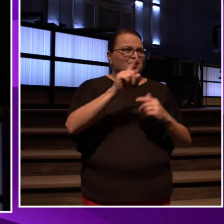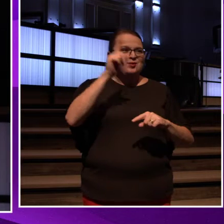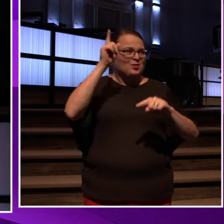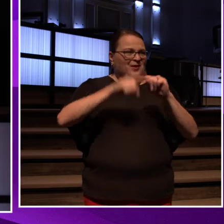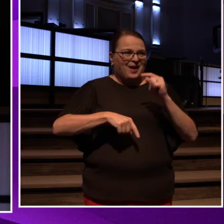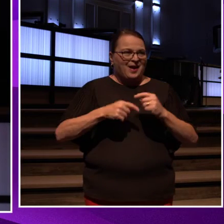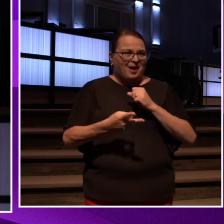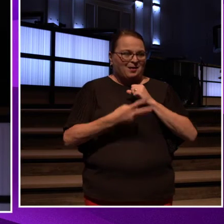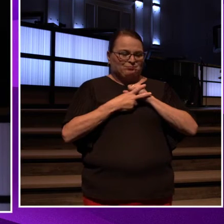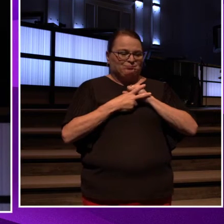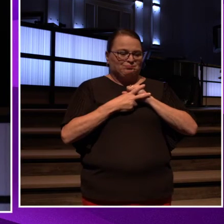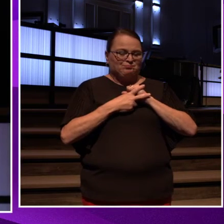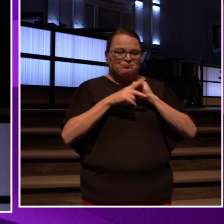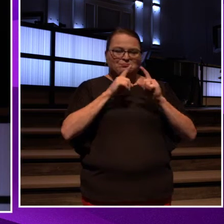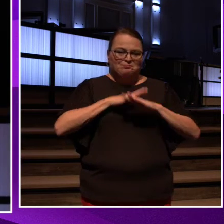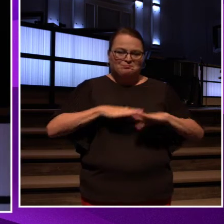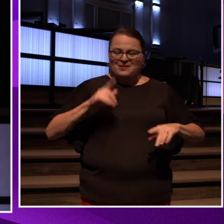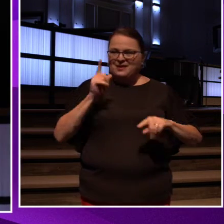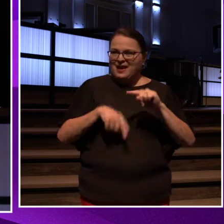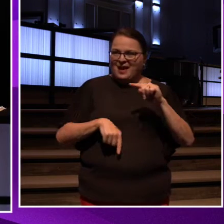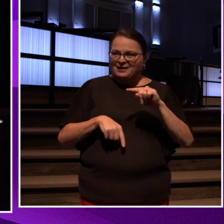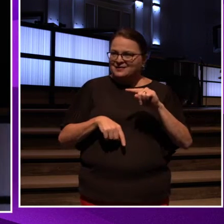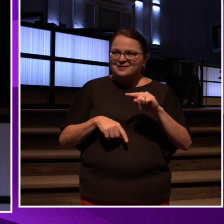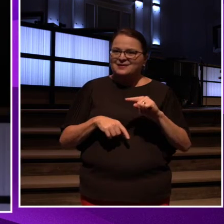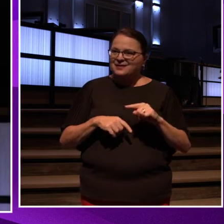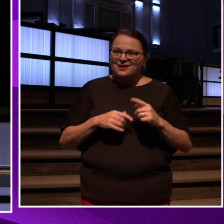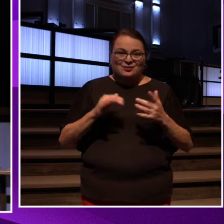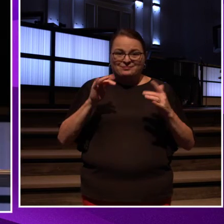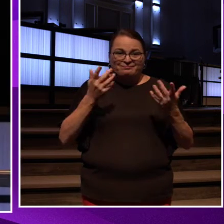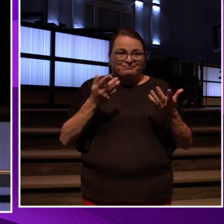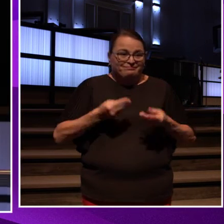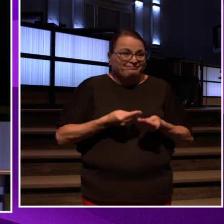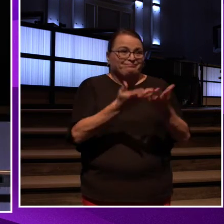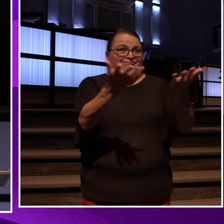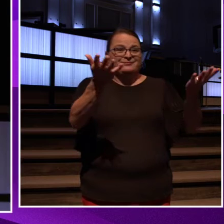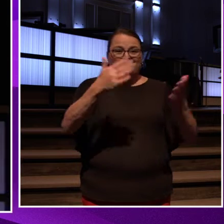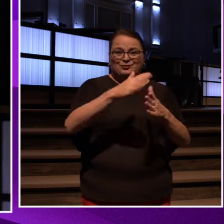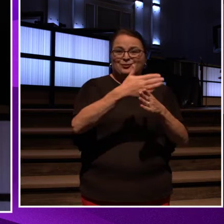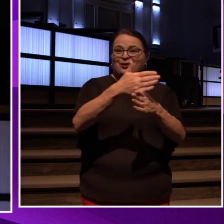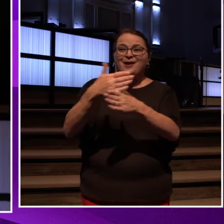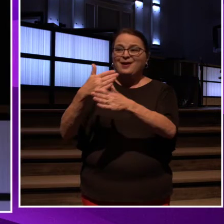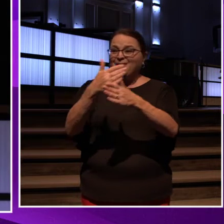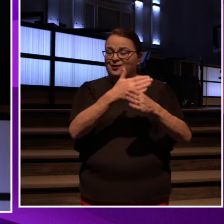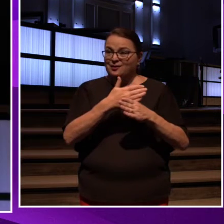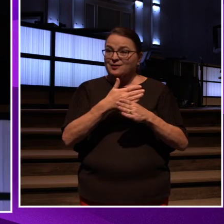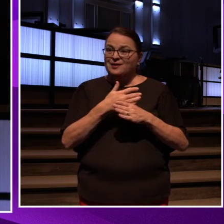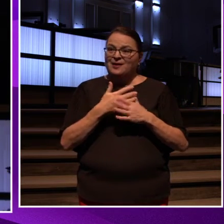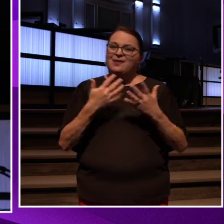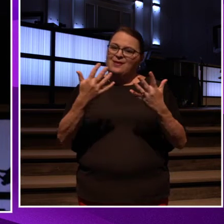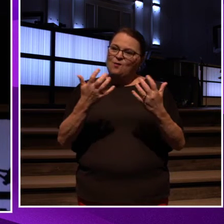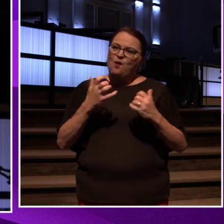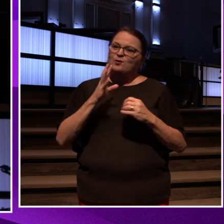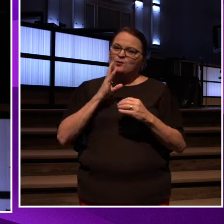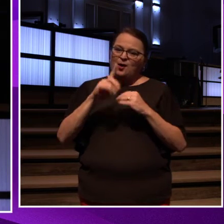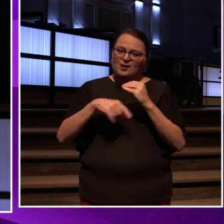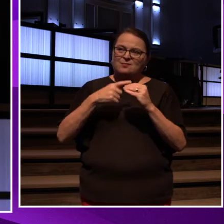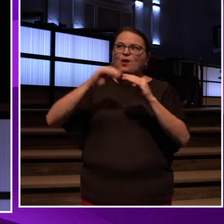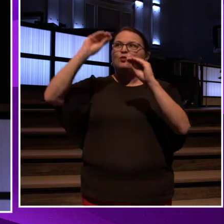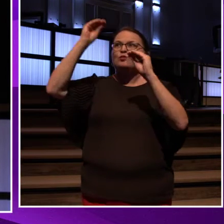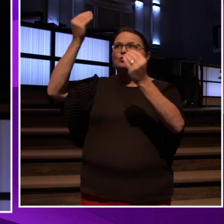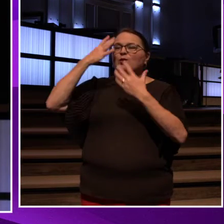keep it. It just spews out. And so they wanted to talk about the grace of God and